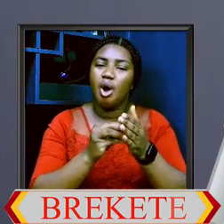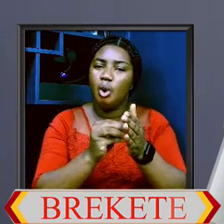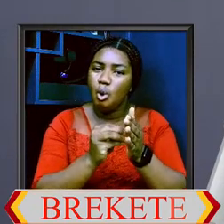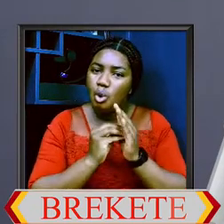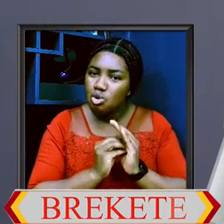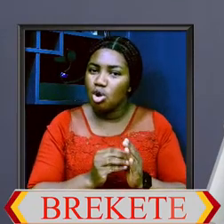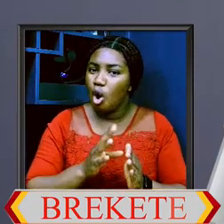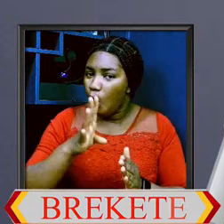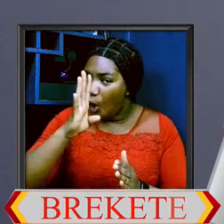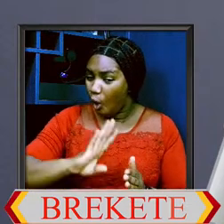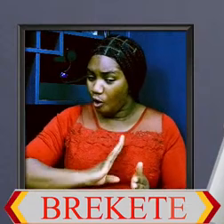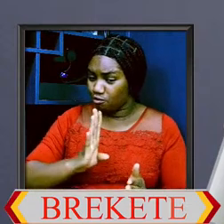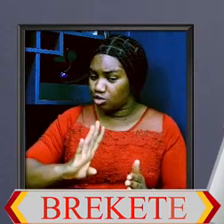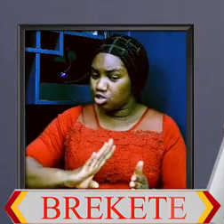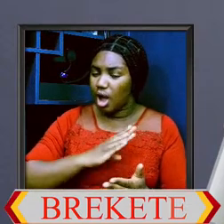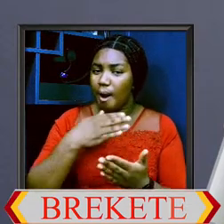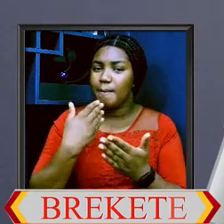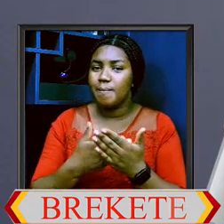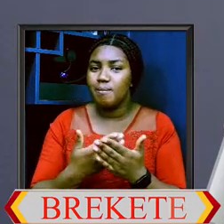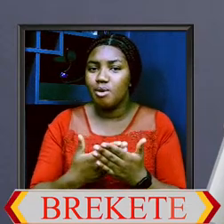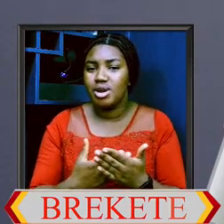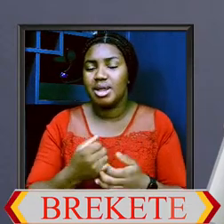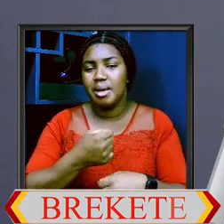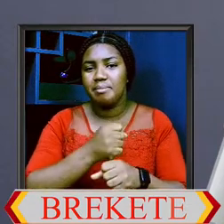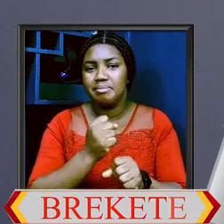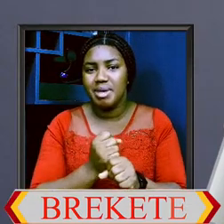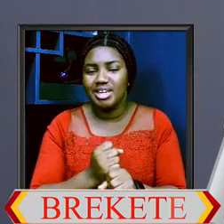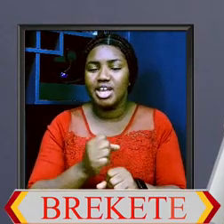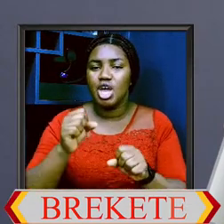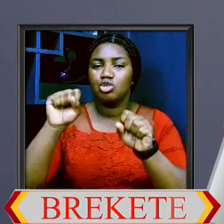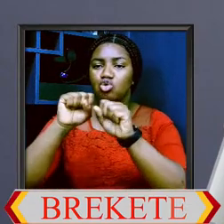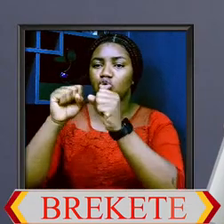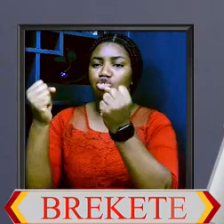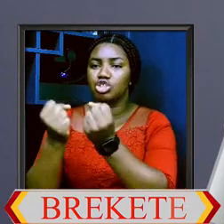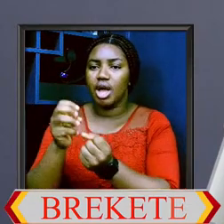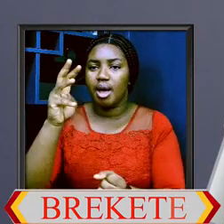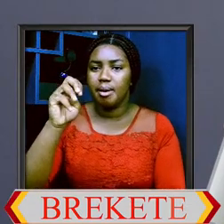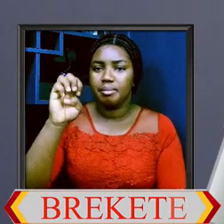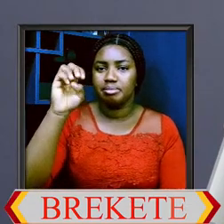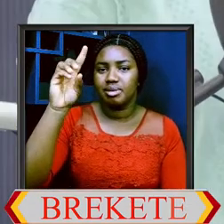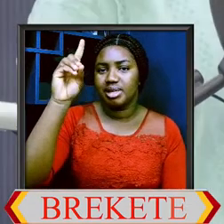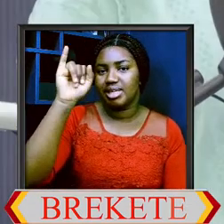official monetized social media